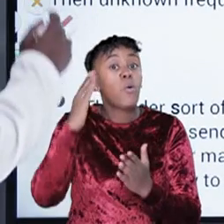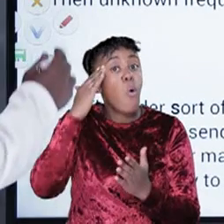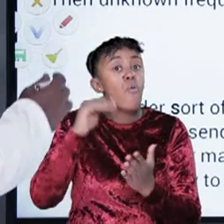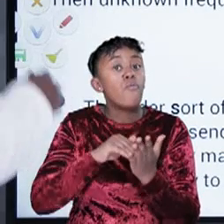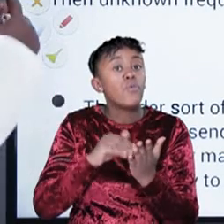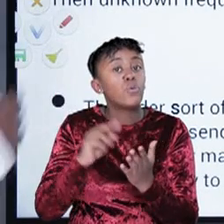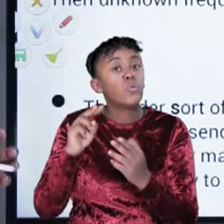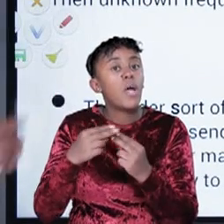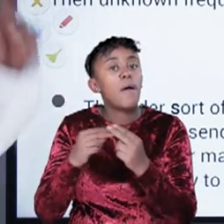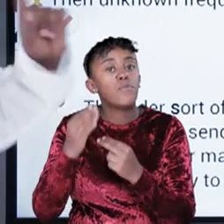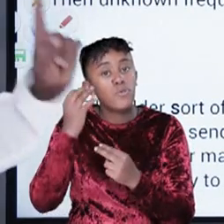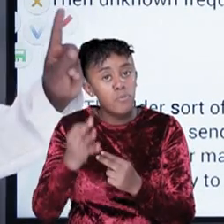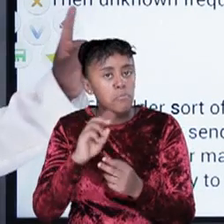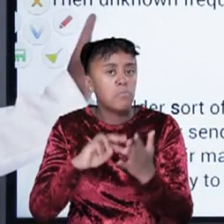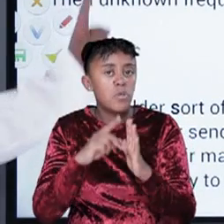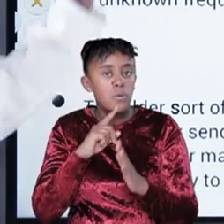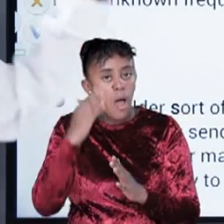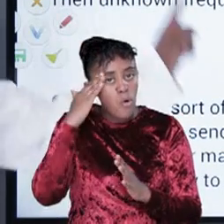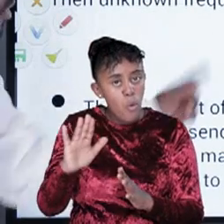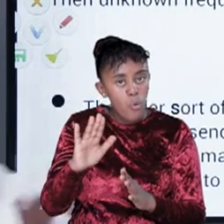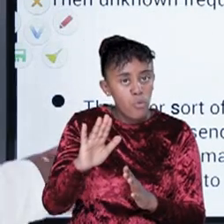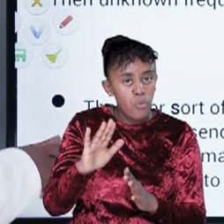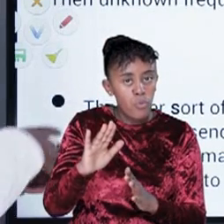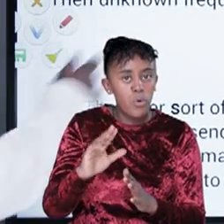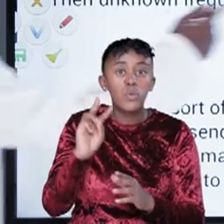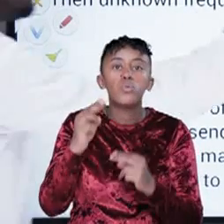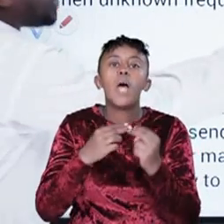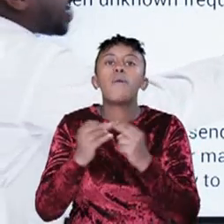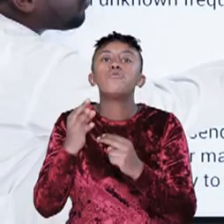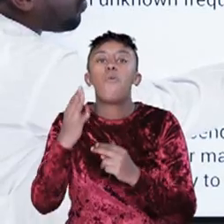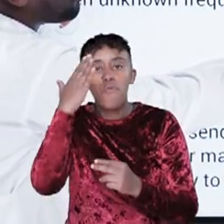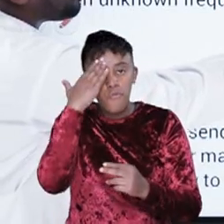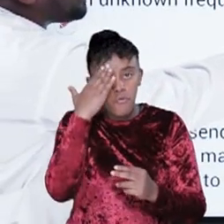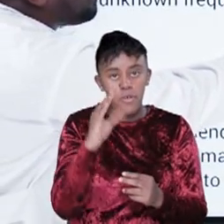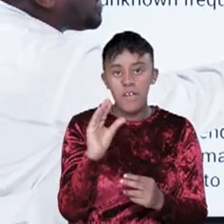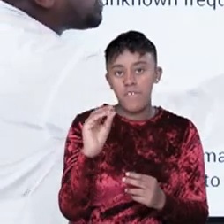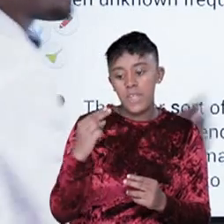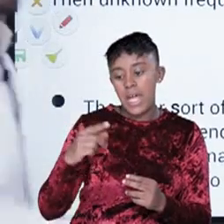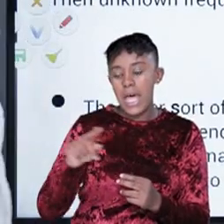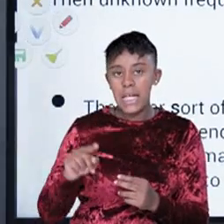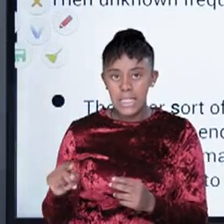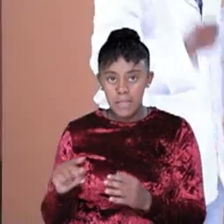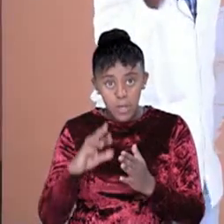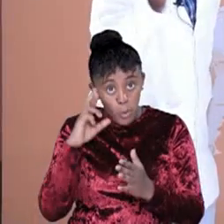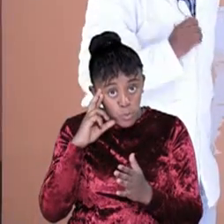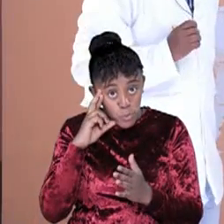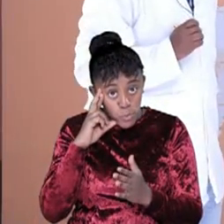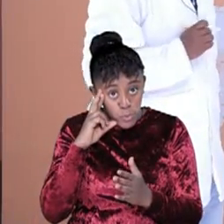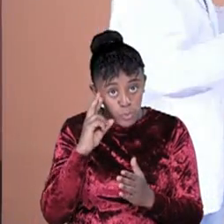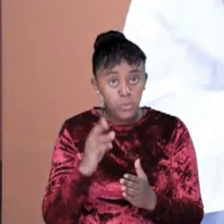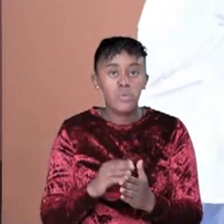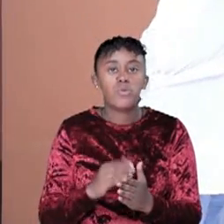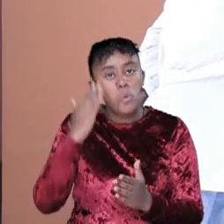The known frequency is 2 times of unknown frequency, means the unknown frequency is 2 times of 50 hertz. Because